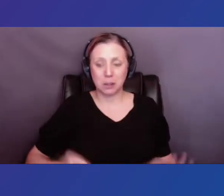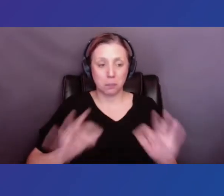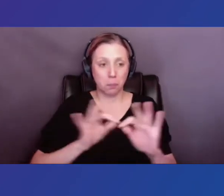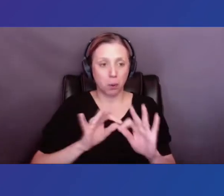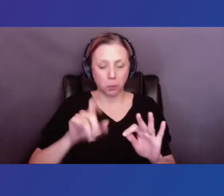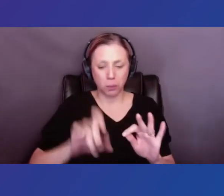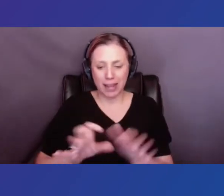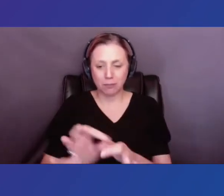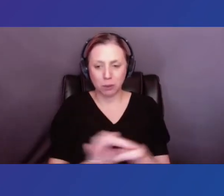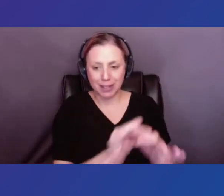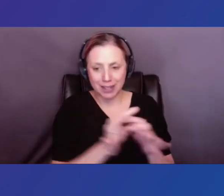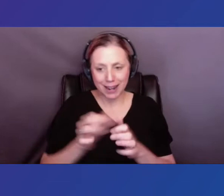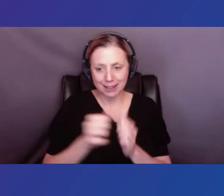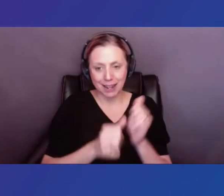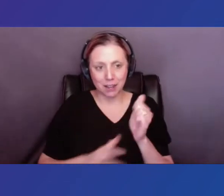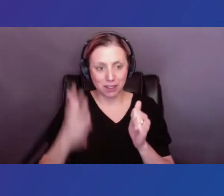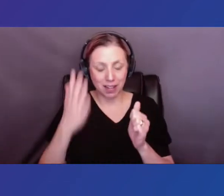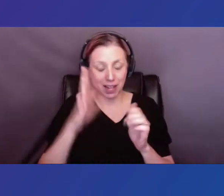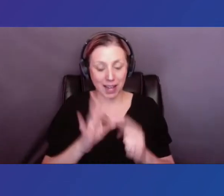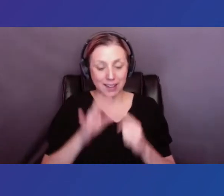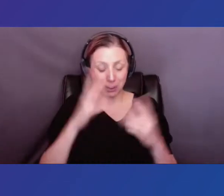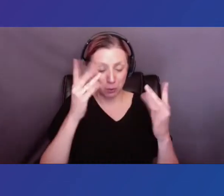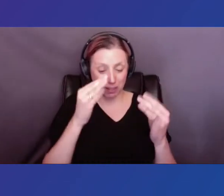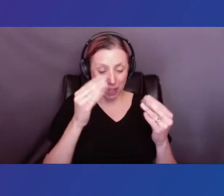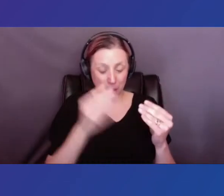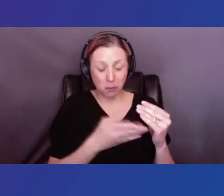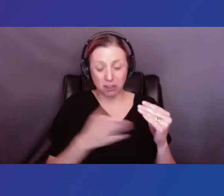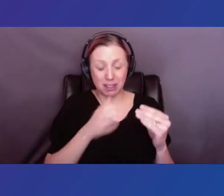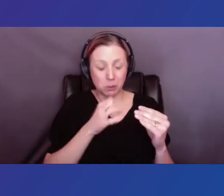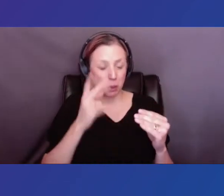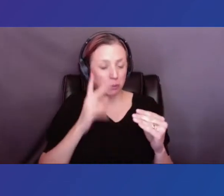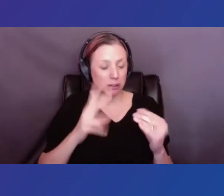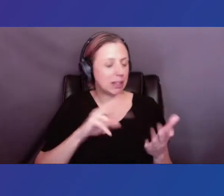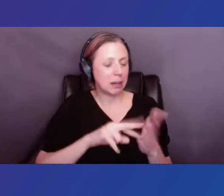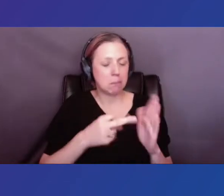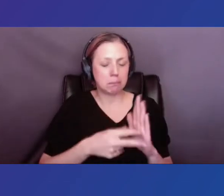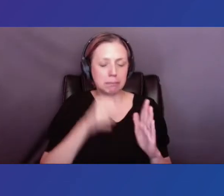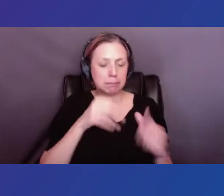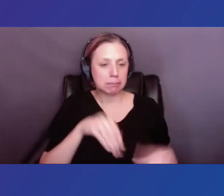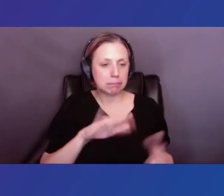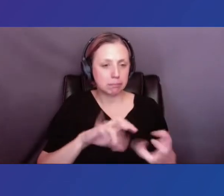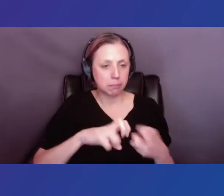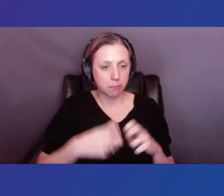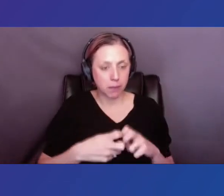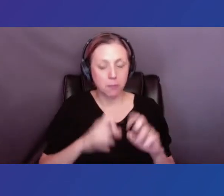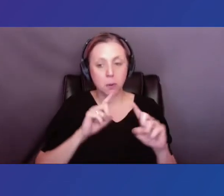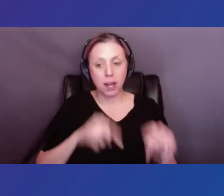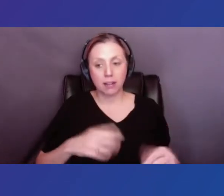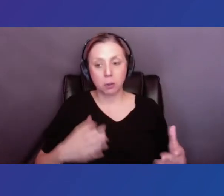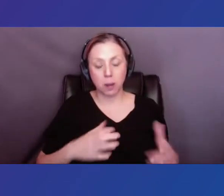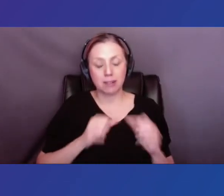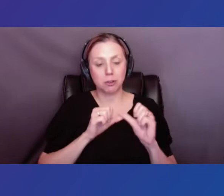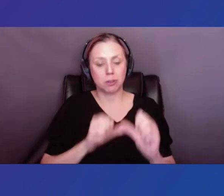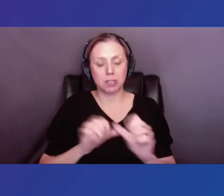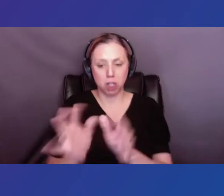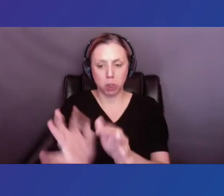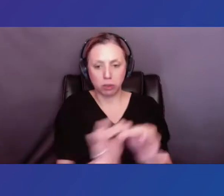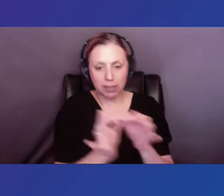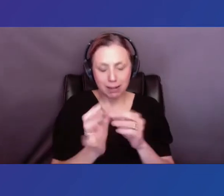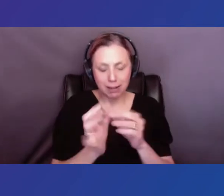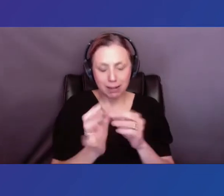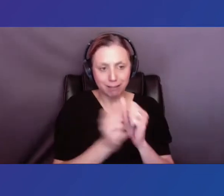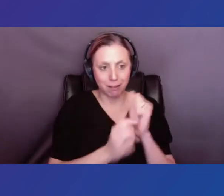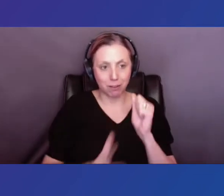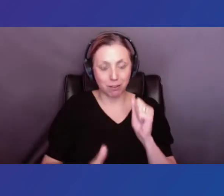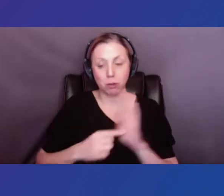really be addressing the problem. So my answer to what comes next and where we're going is to keep connecting the dots, to reveal the